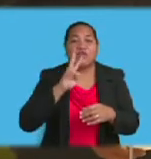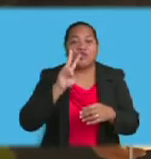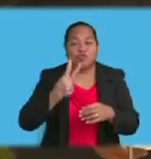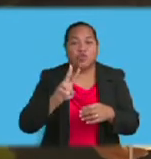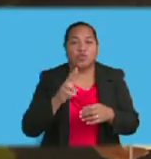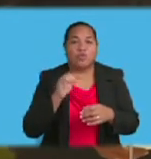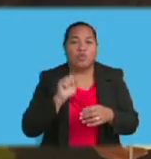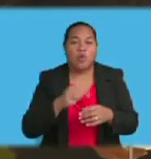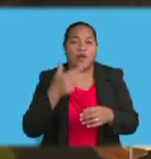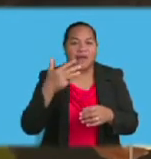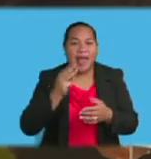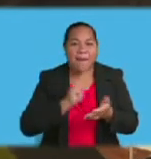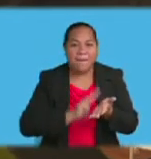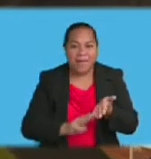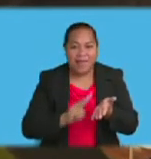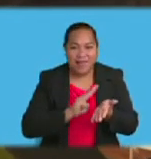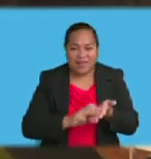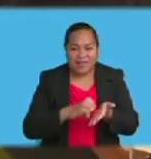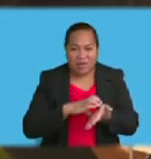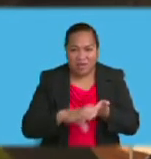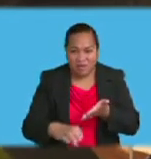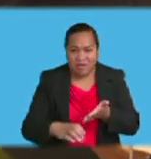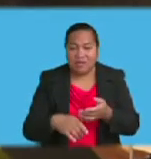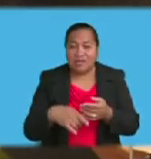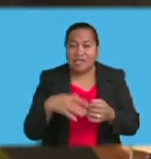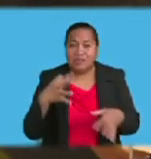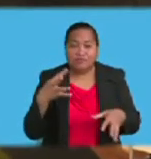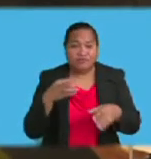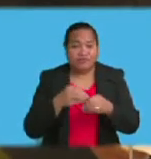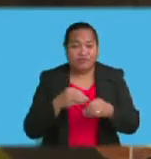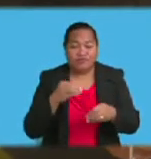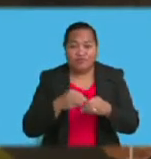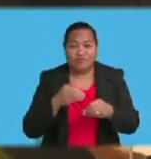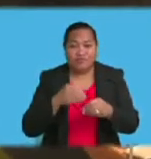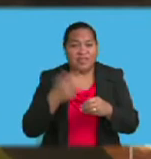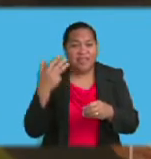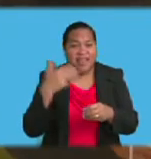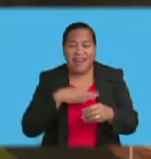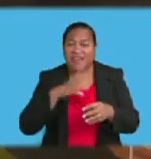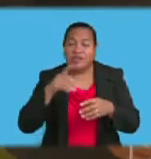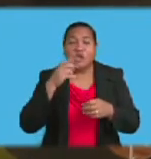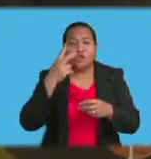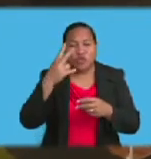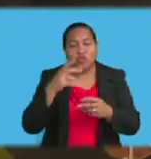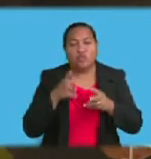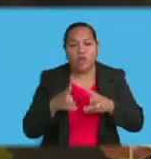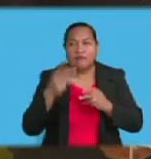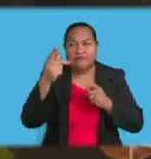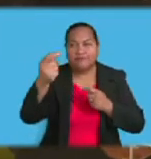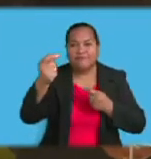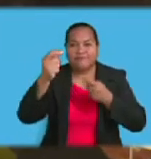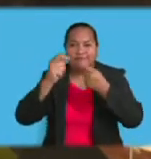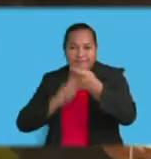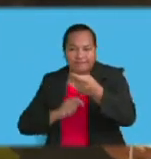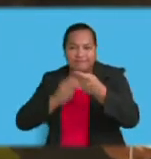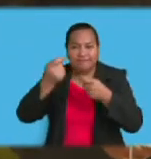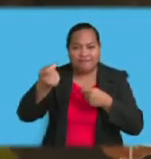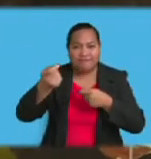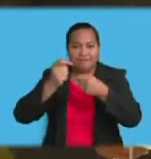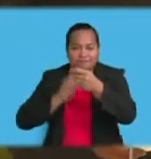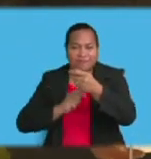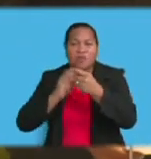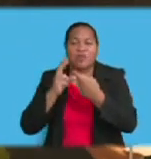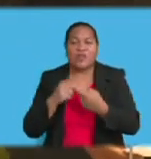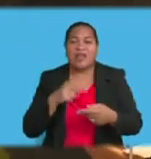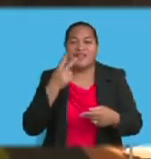million. And there was a total of $978.9 million in two-way trade between New Zealand and Fiji in the year